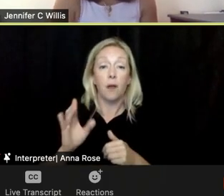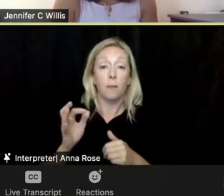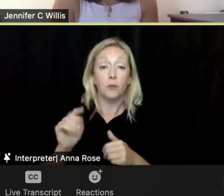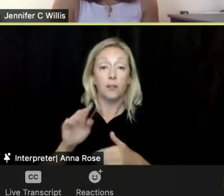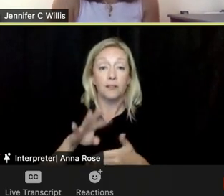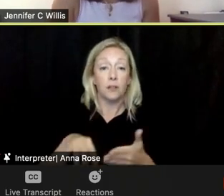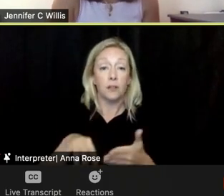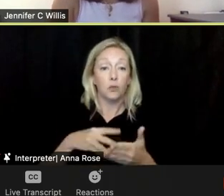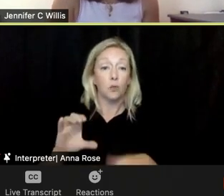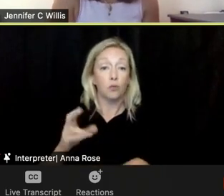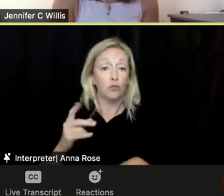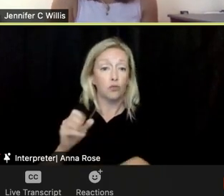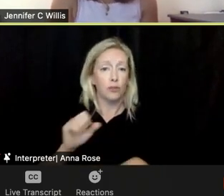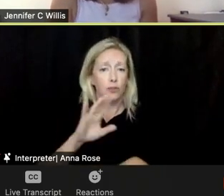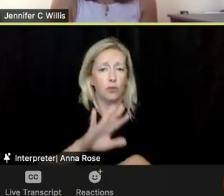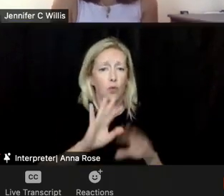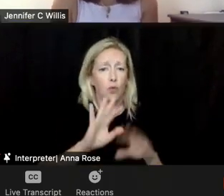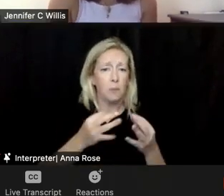have